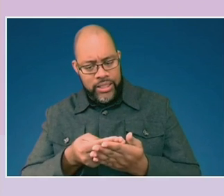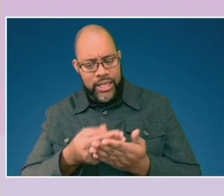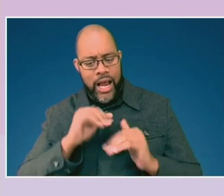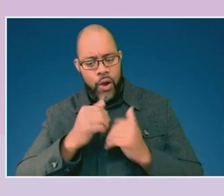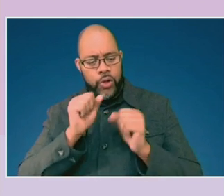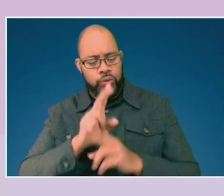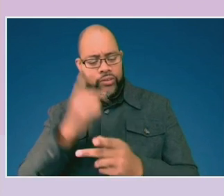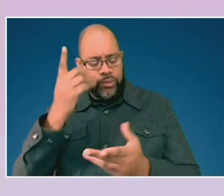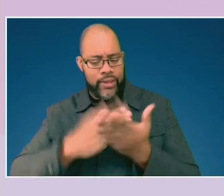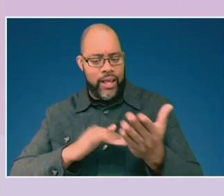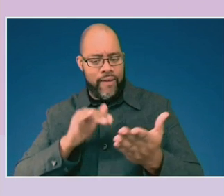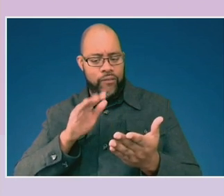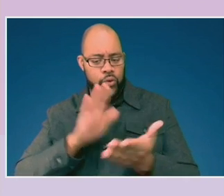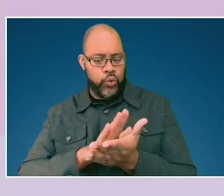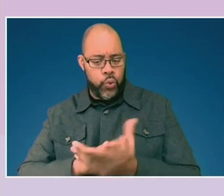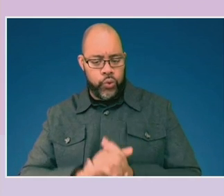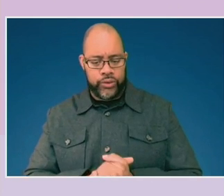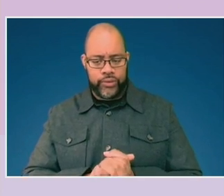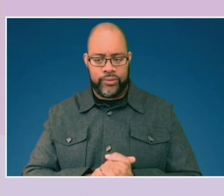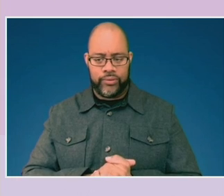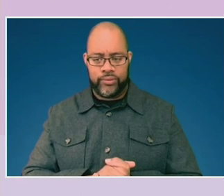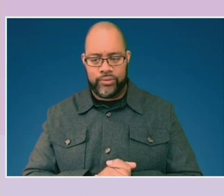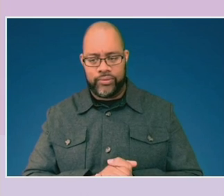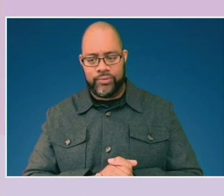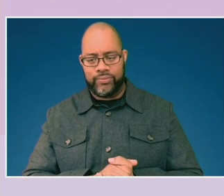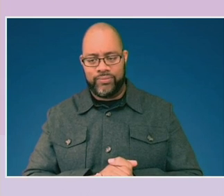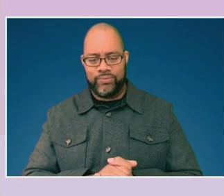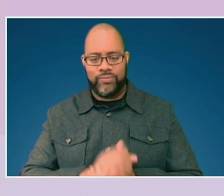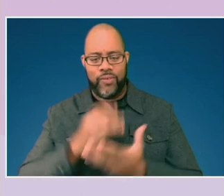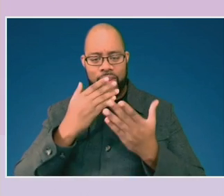school? Great, thank you.